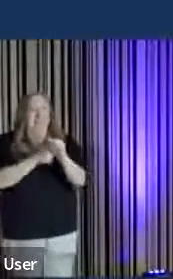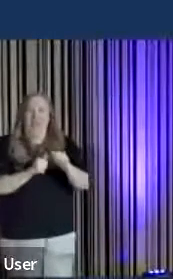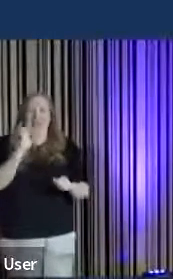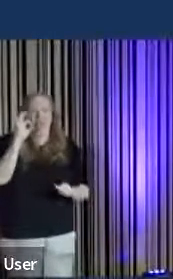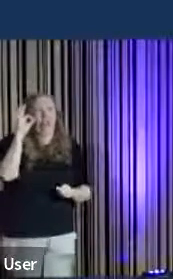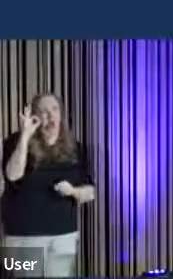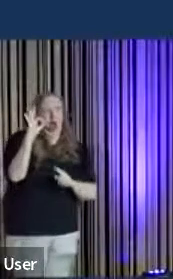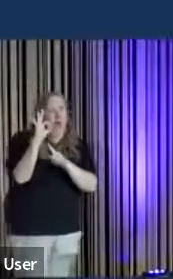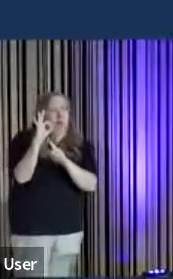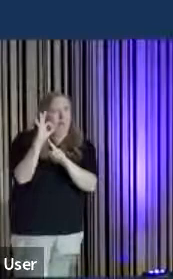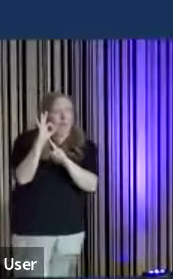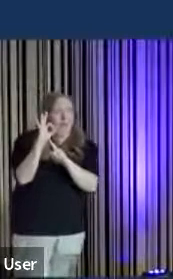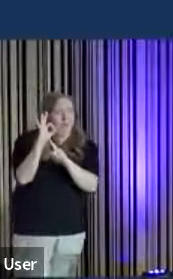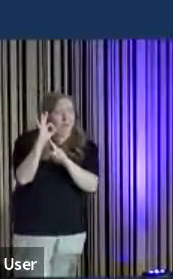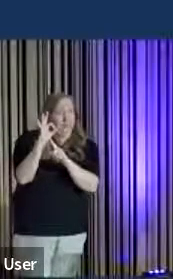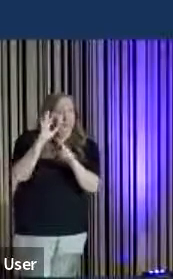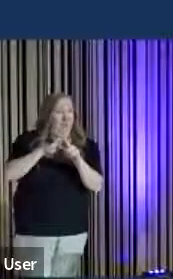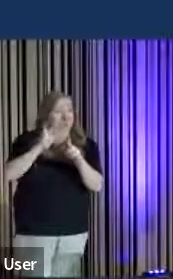this